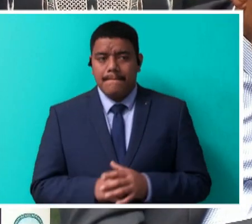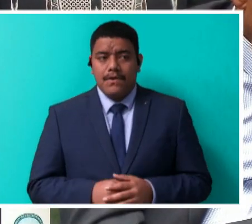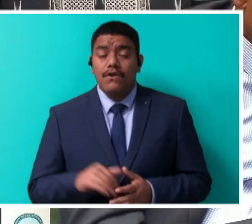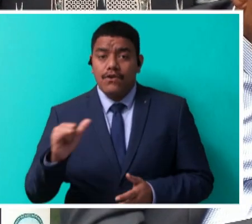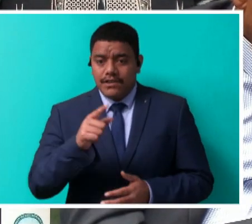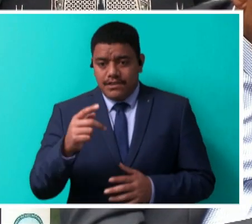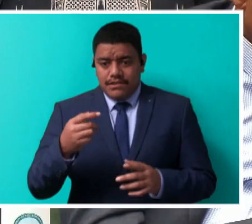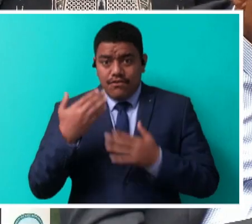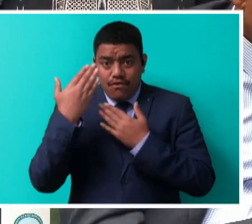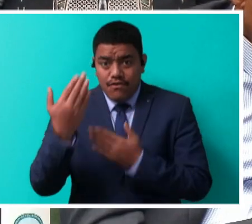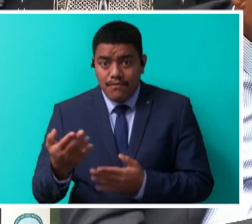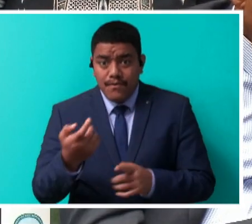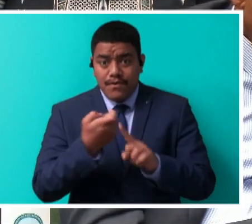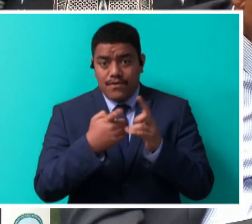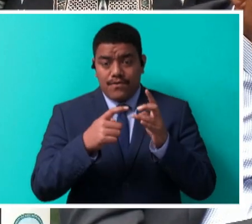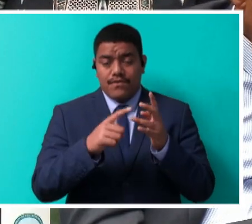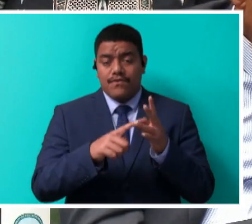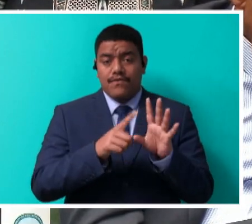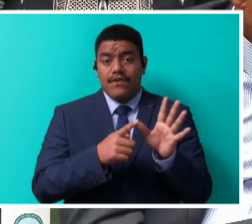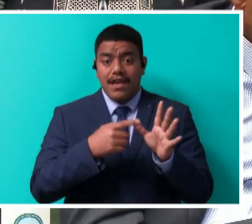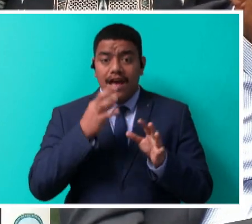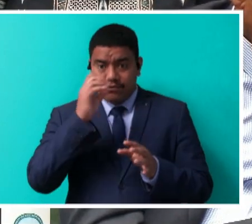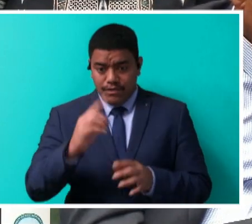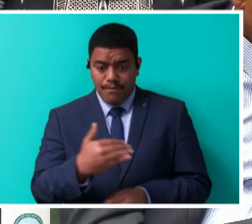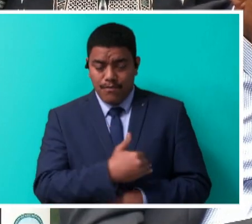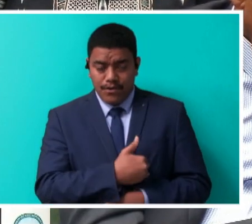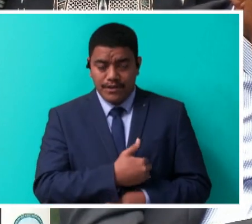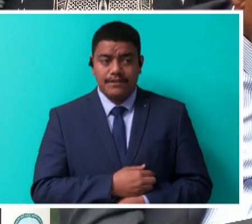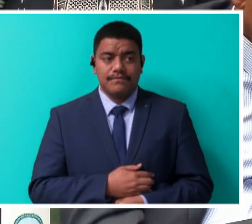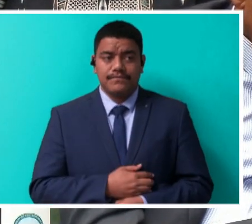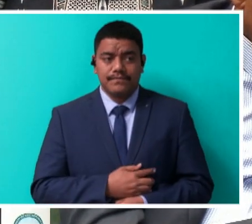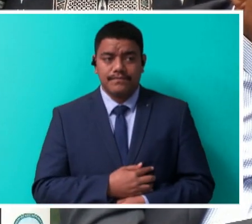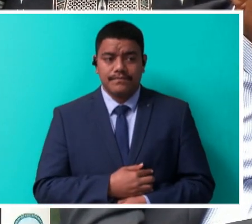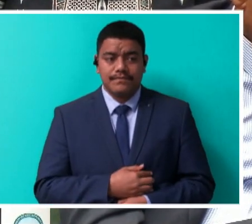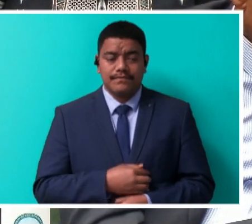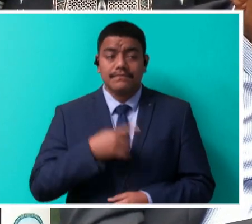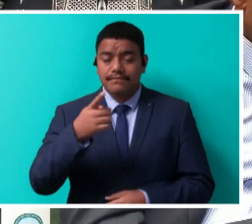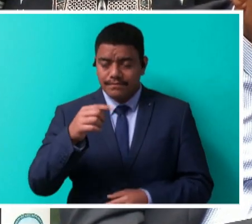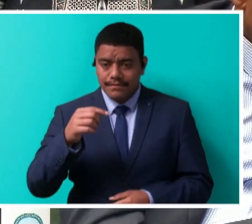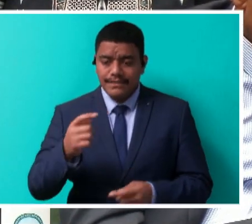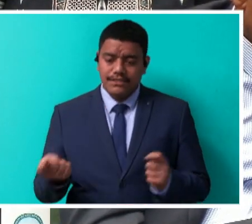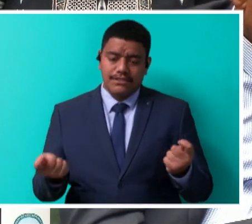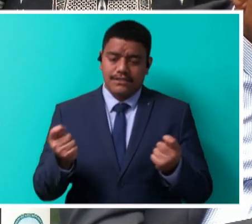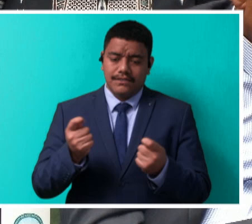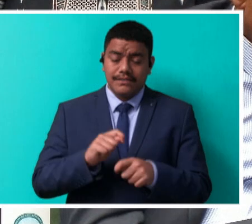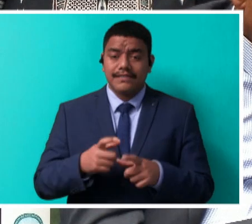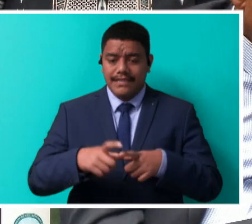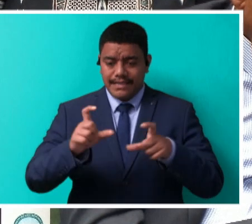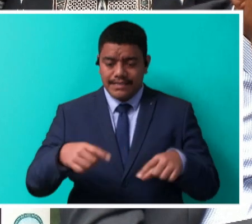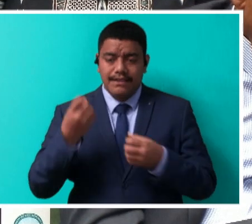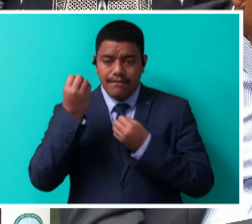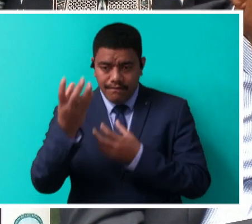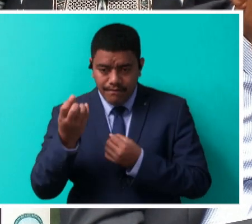Honorable Quiet asked this morning. A comprehensive digital platform that has transformed case